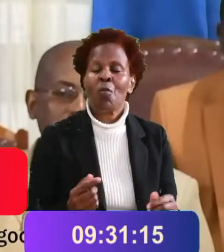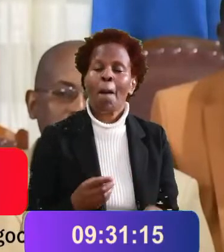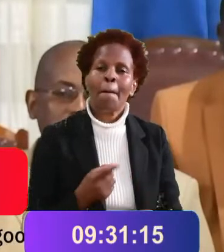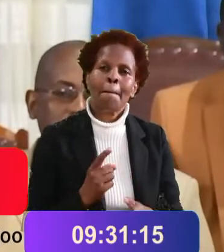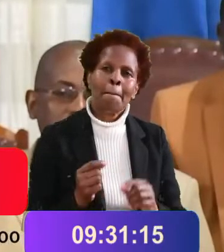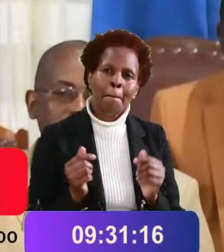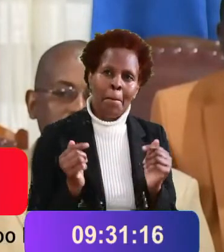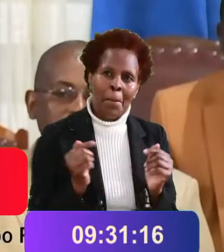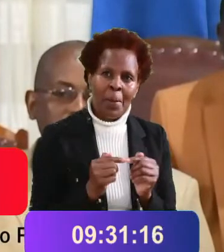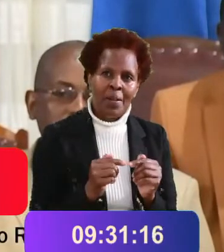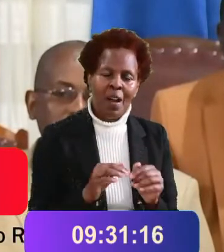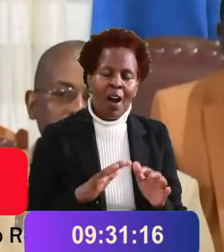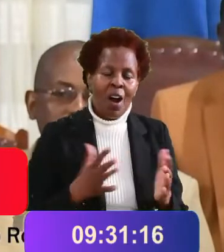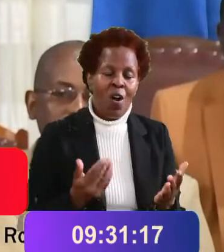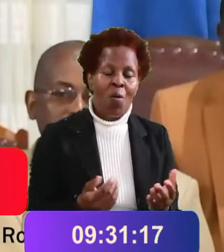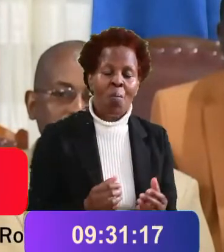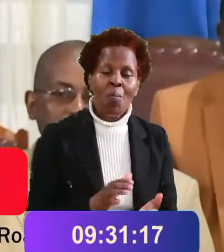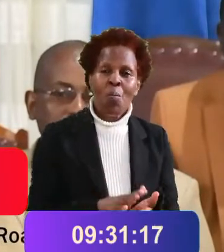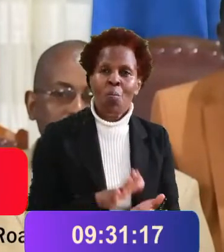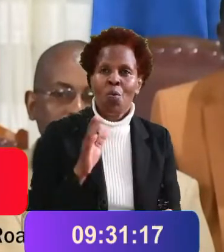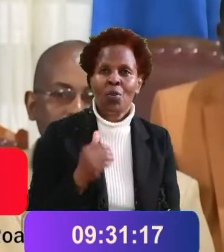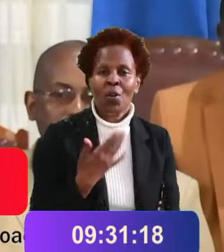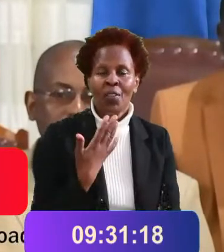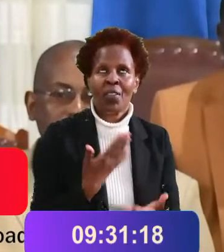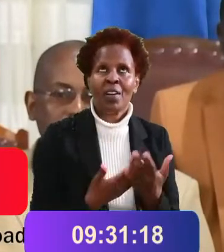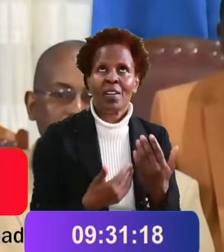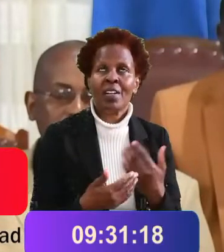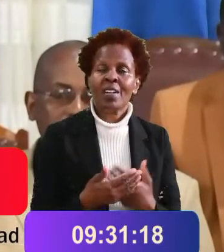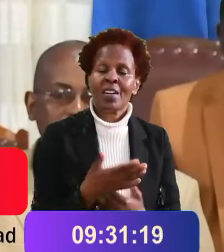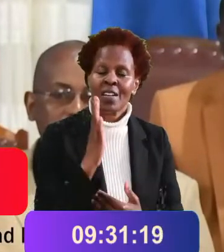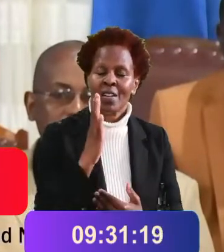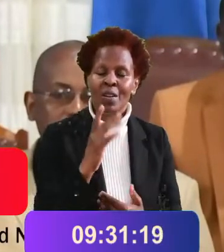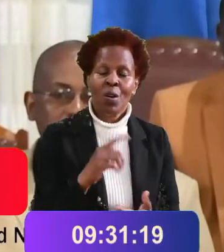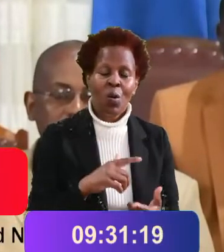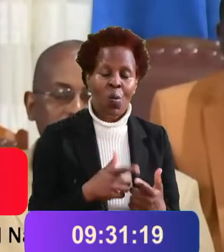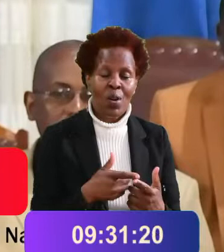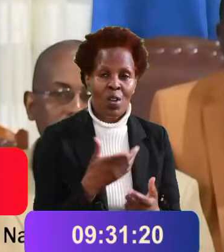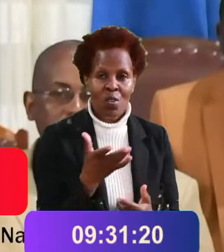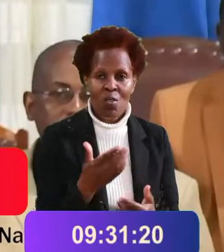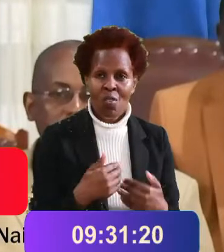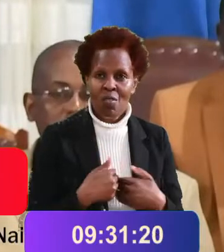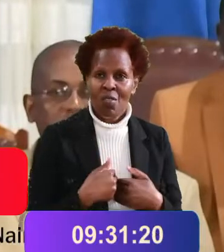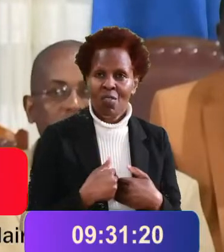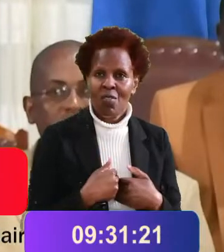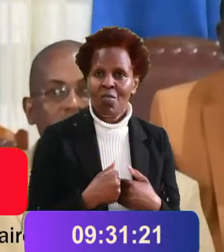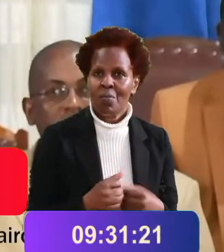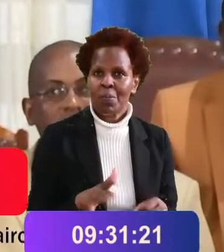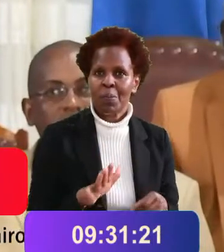should we thank God when we are in gain? Hallelujah.